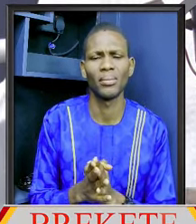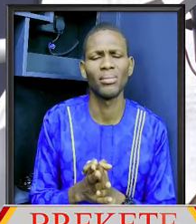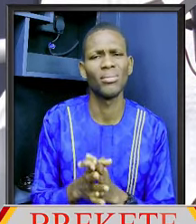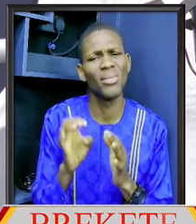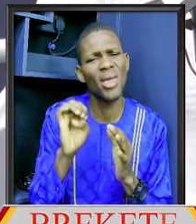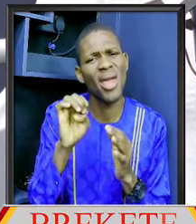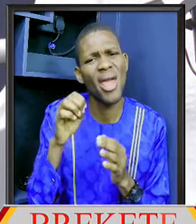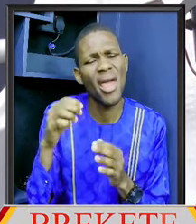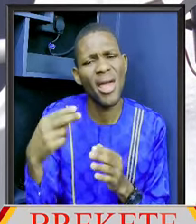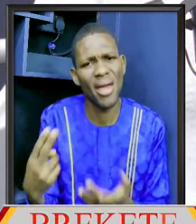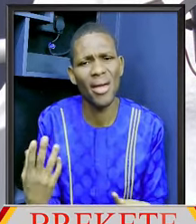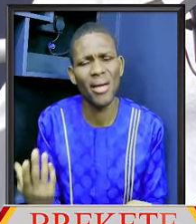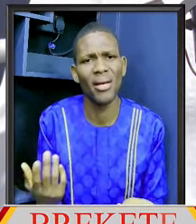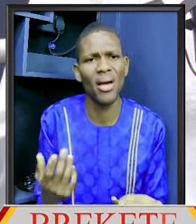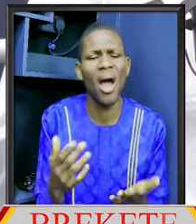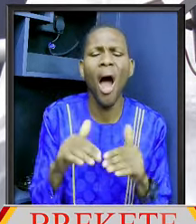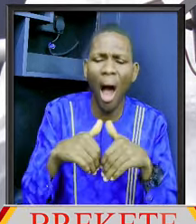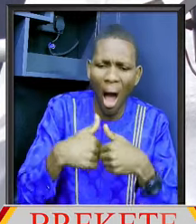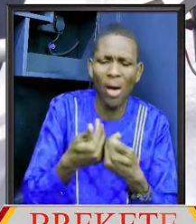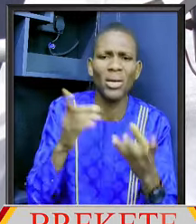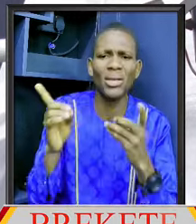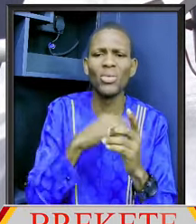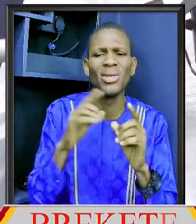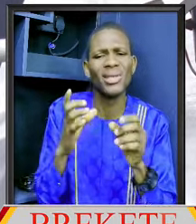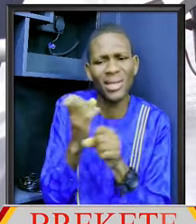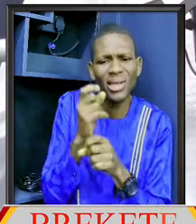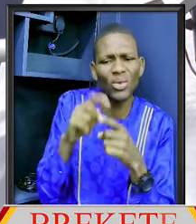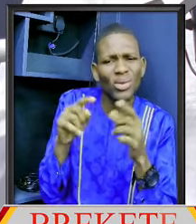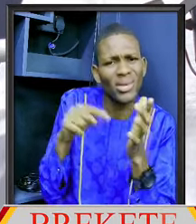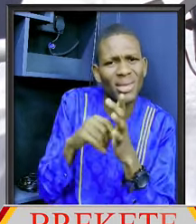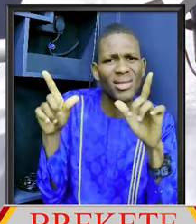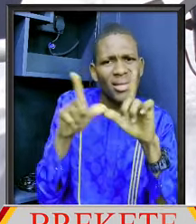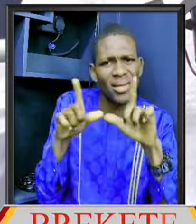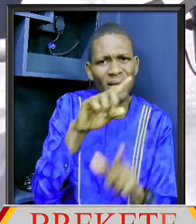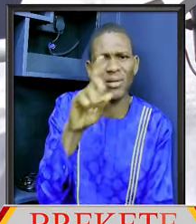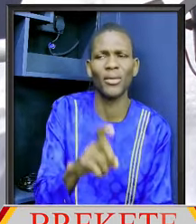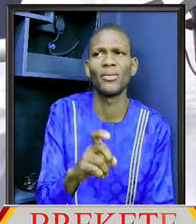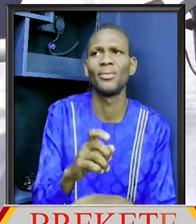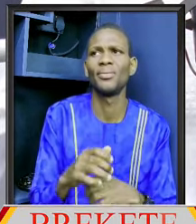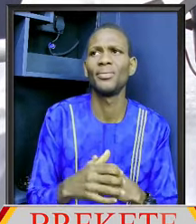Hey, how did we get here?